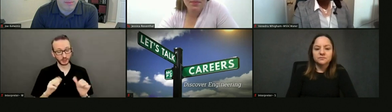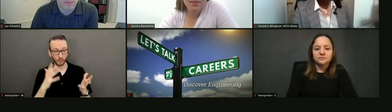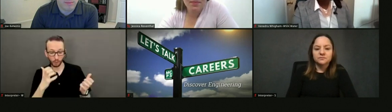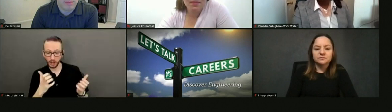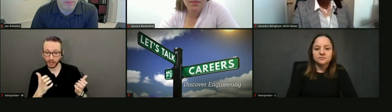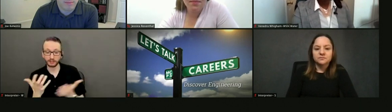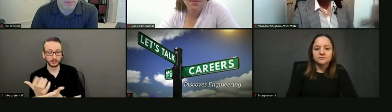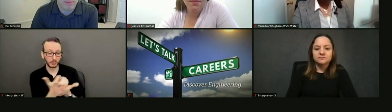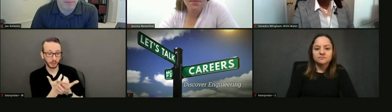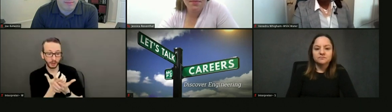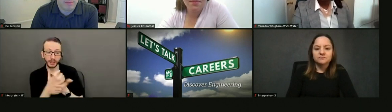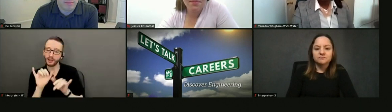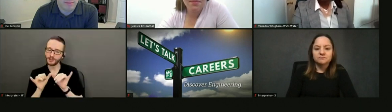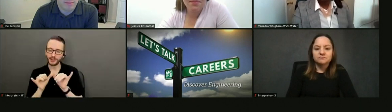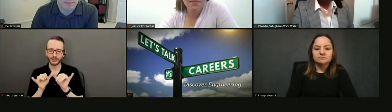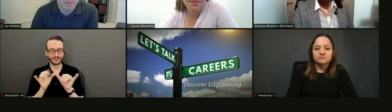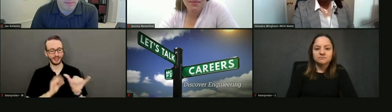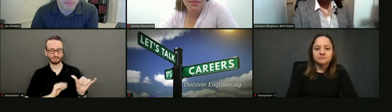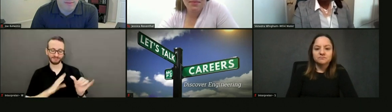good.